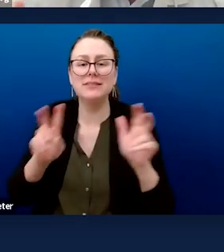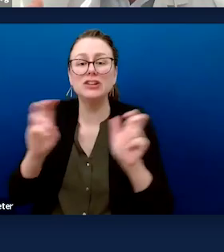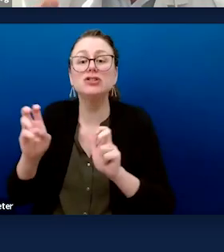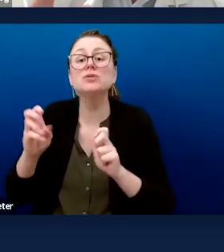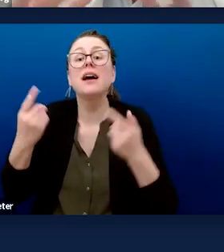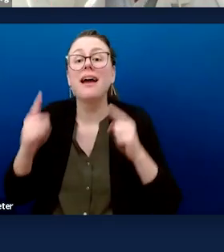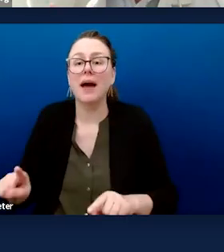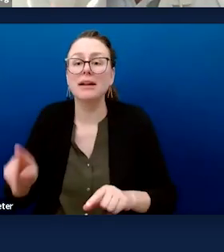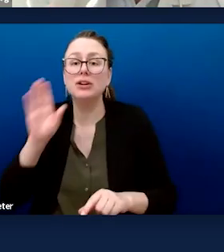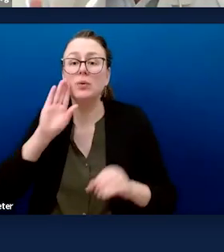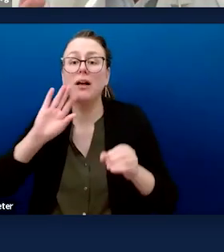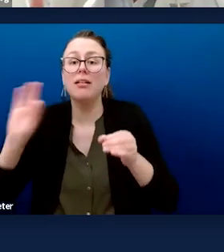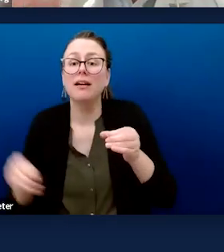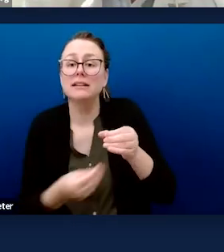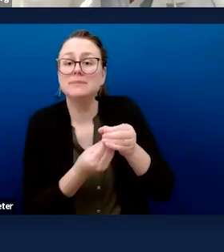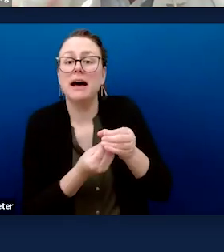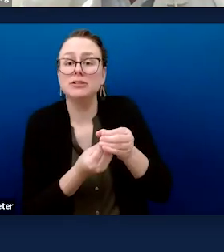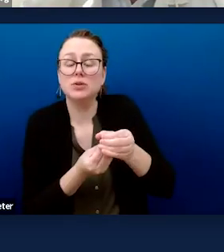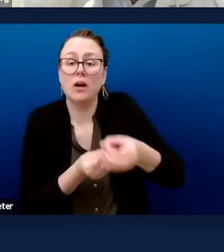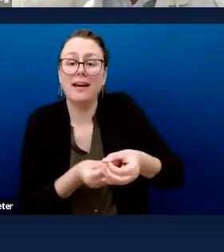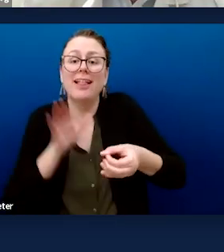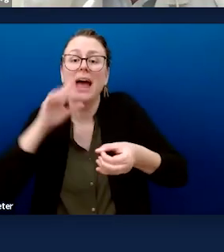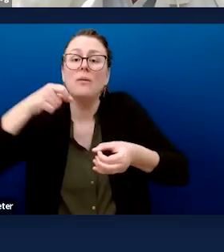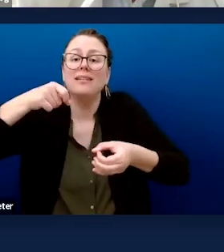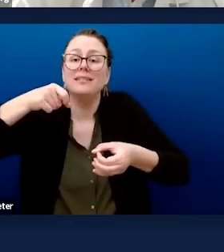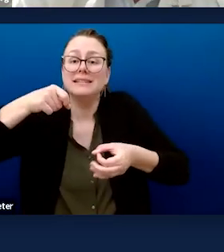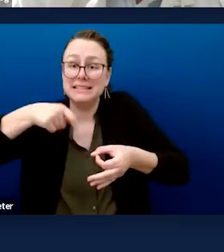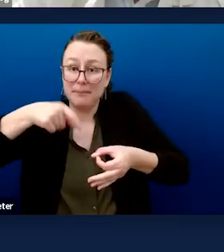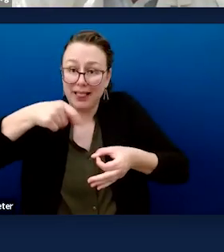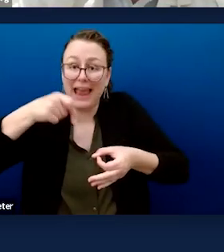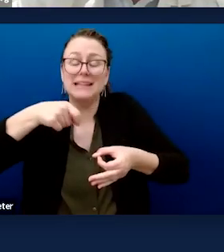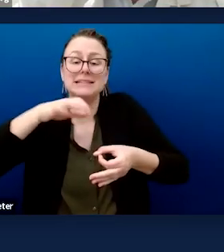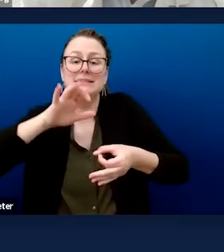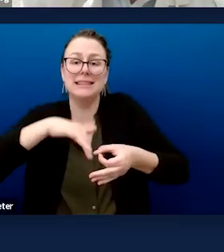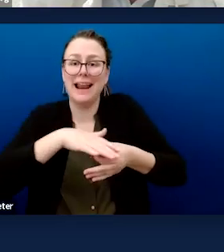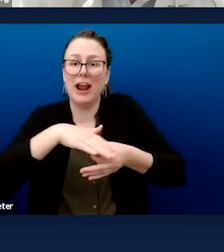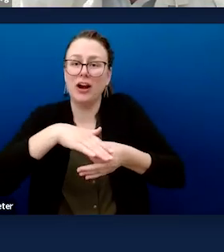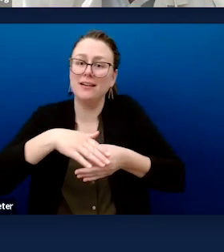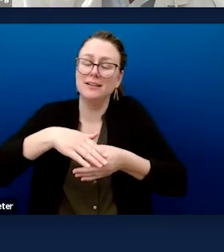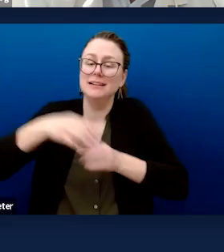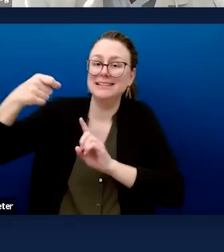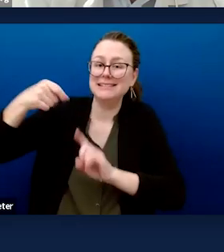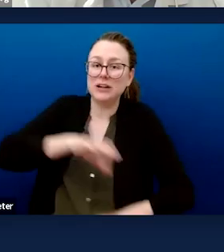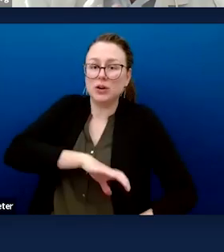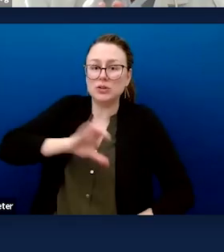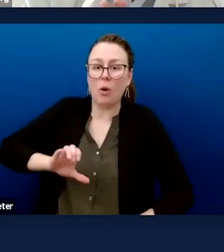rectum, and that stimulates the area and signals up to the colon to move things